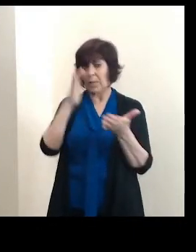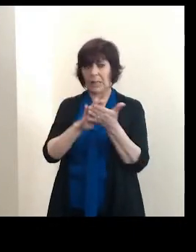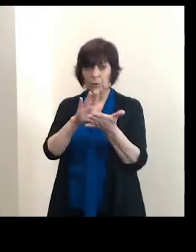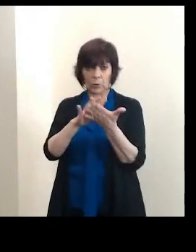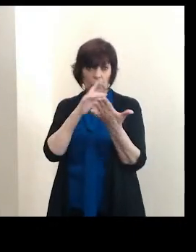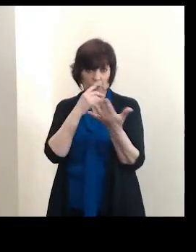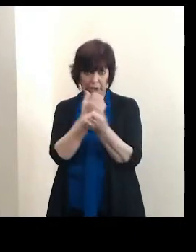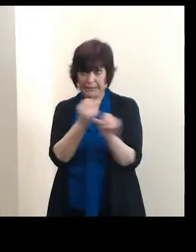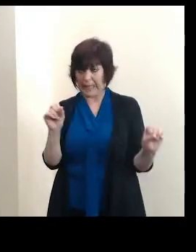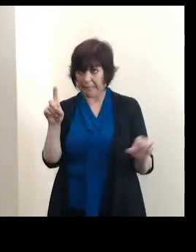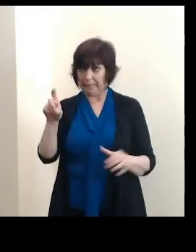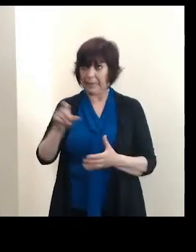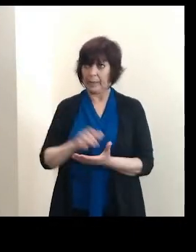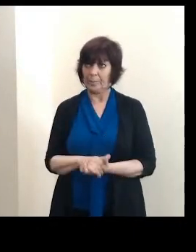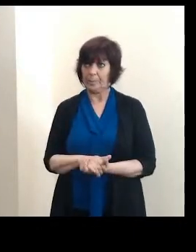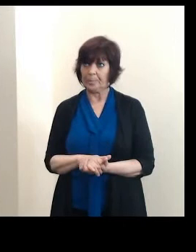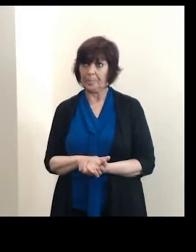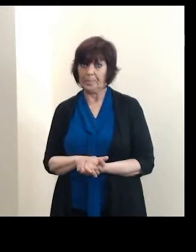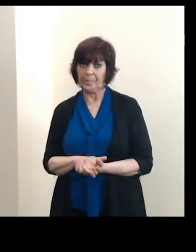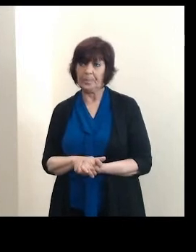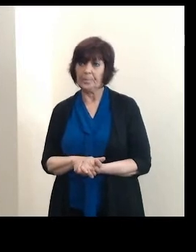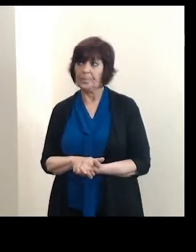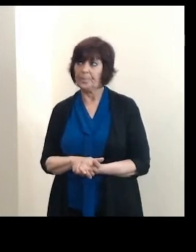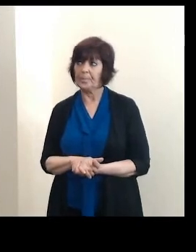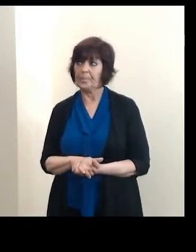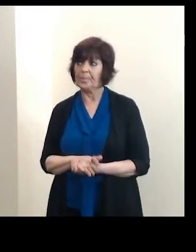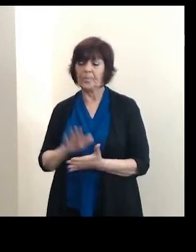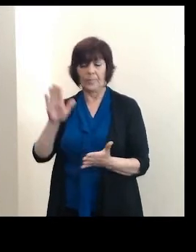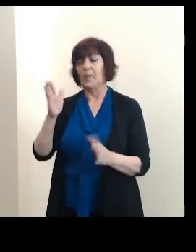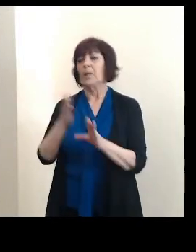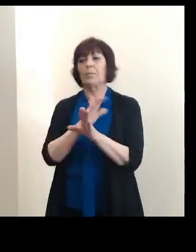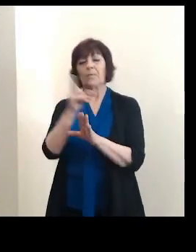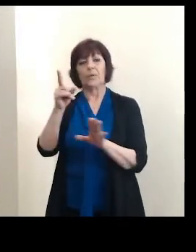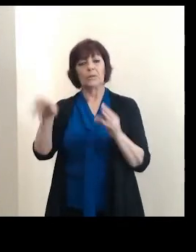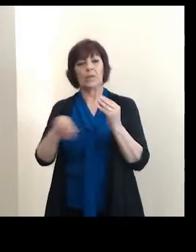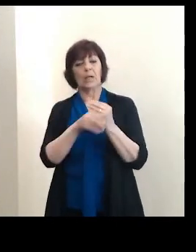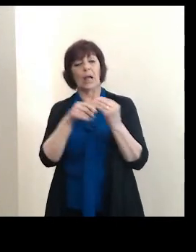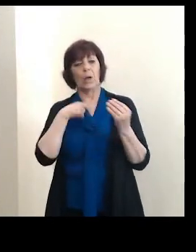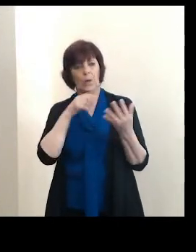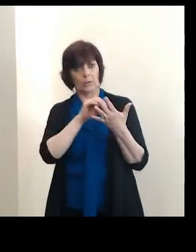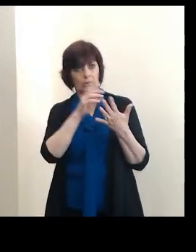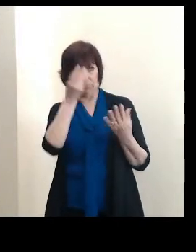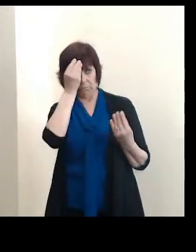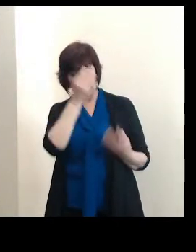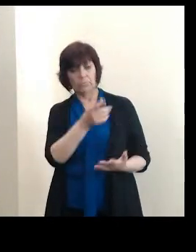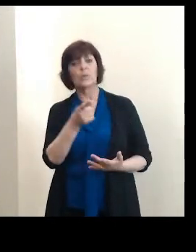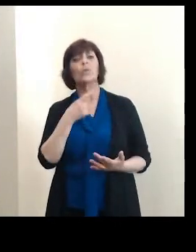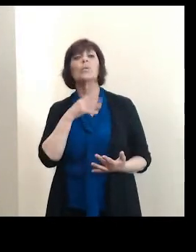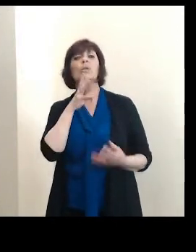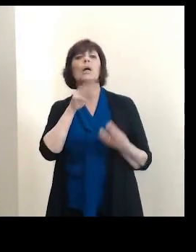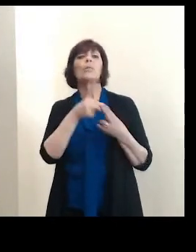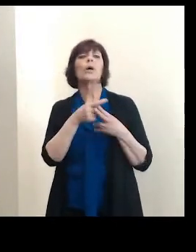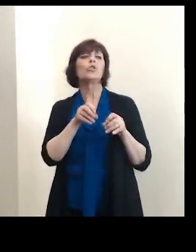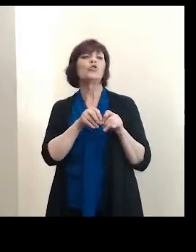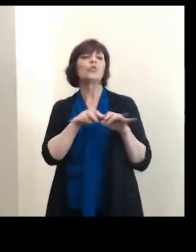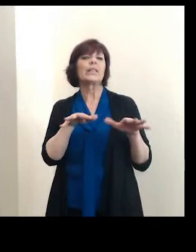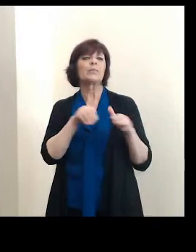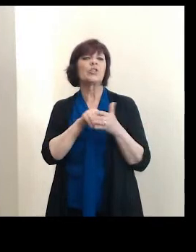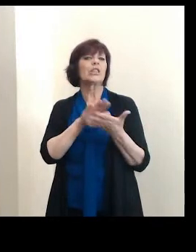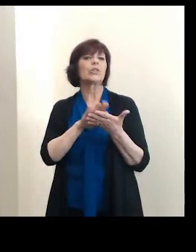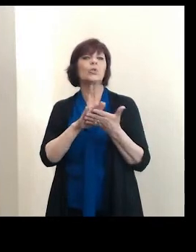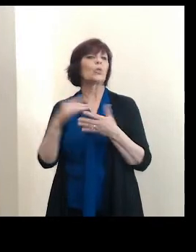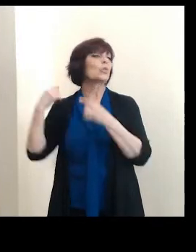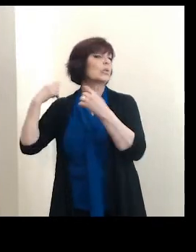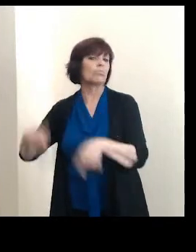are safe despite the new information that has come out? Well, I would just, before Doctor adds, I would note that we've been talking about transmission in schools all